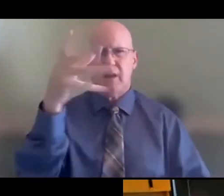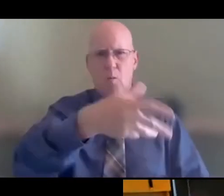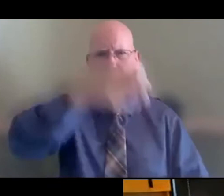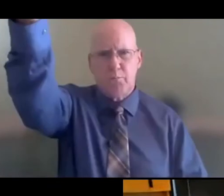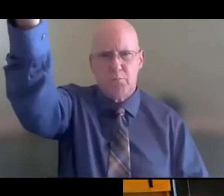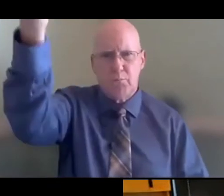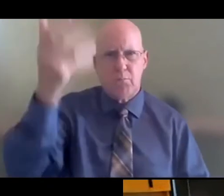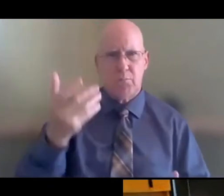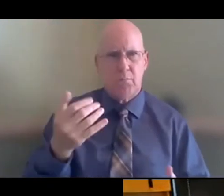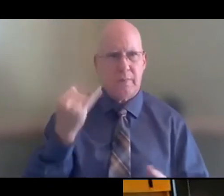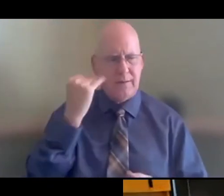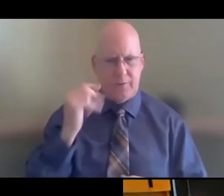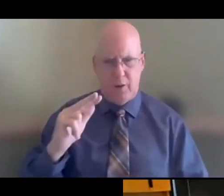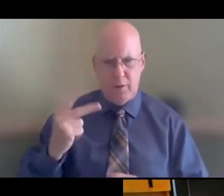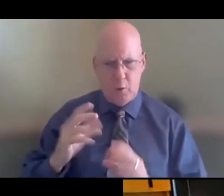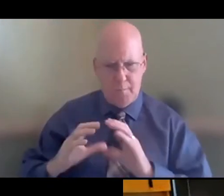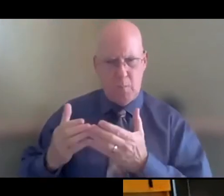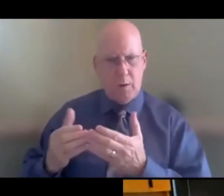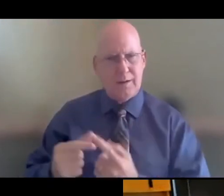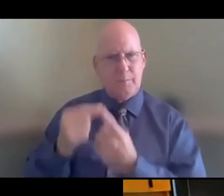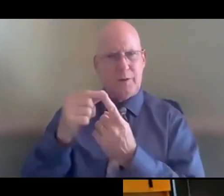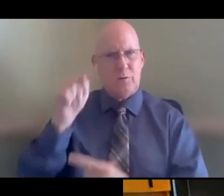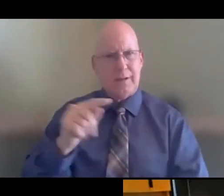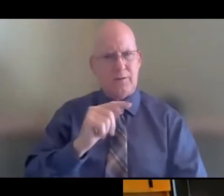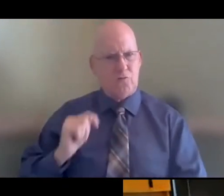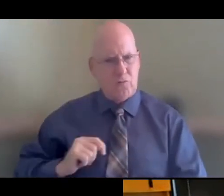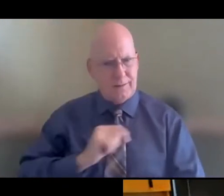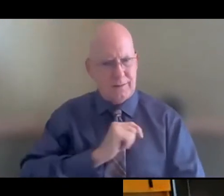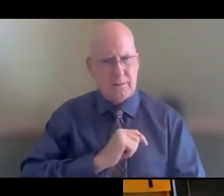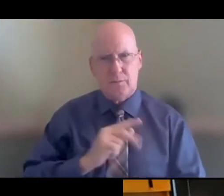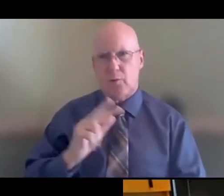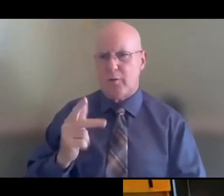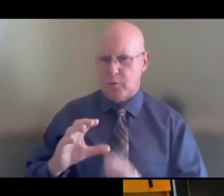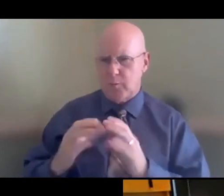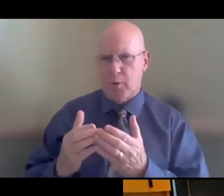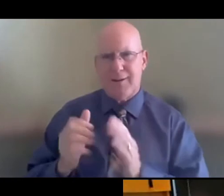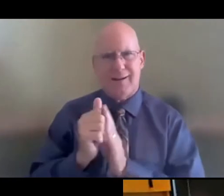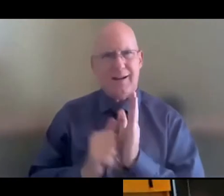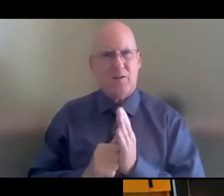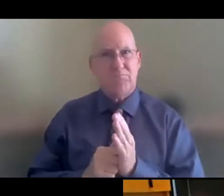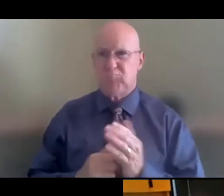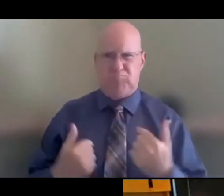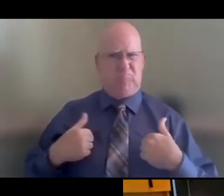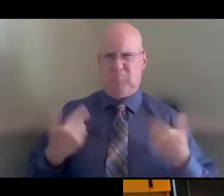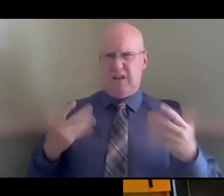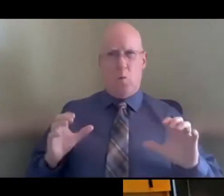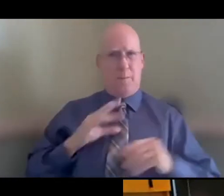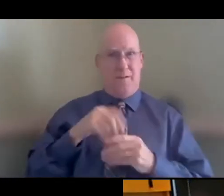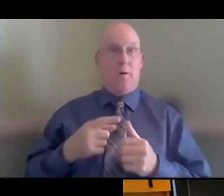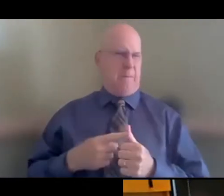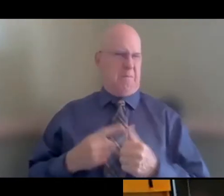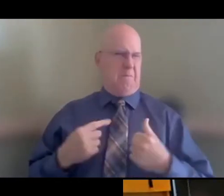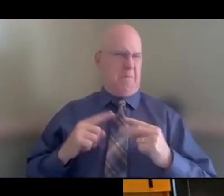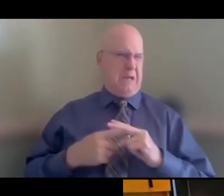of if it was a third-party special needs trust or essentially a third-party account? No, thank you. So I loved when